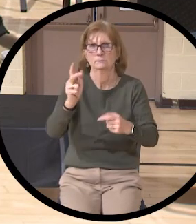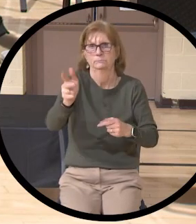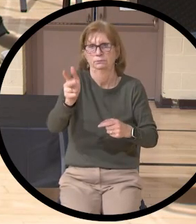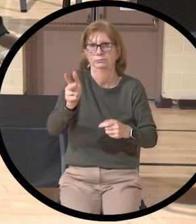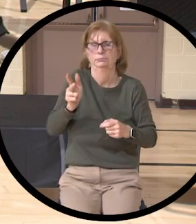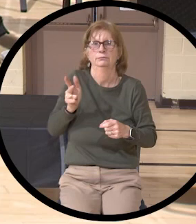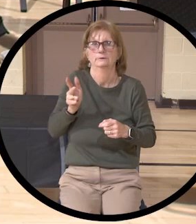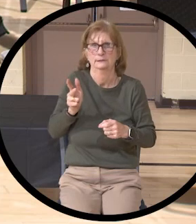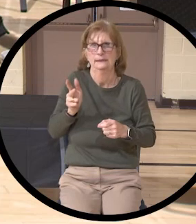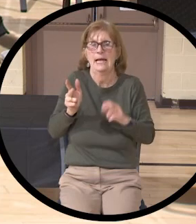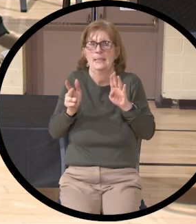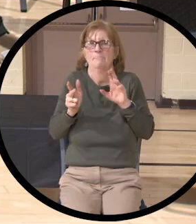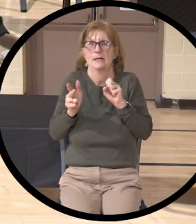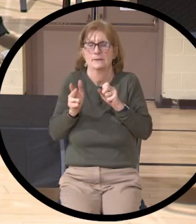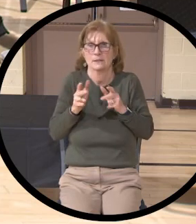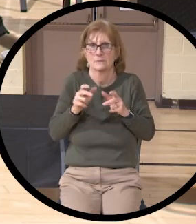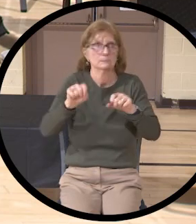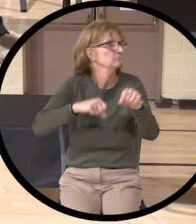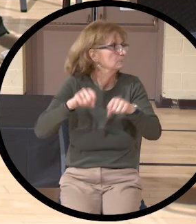passed by buses?